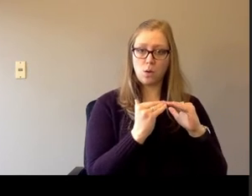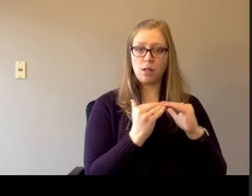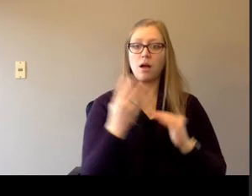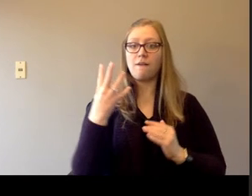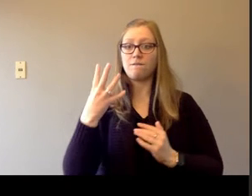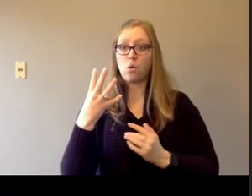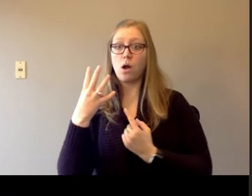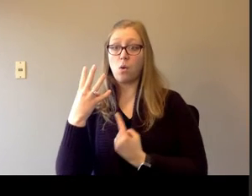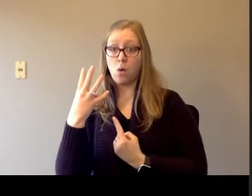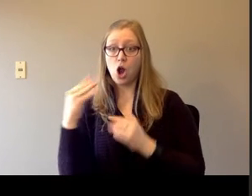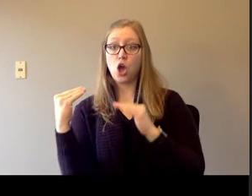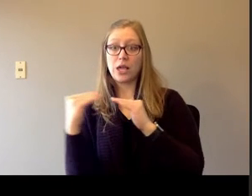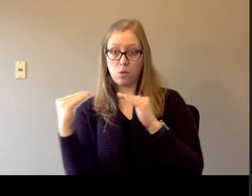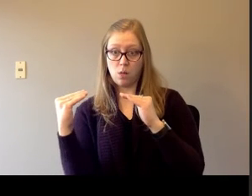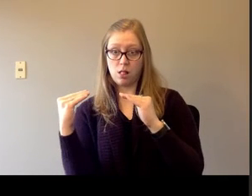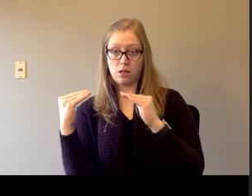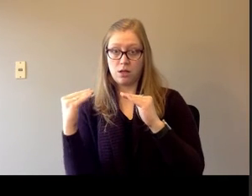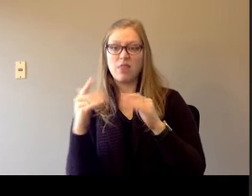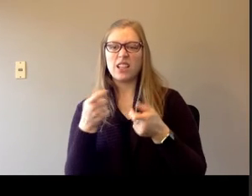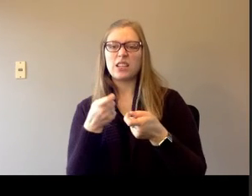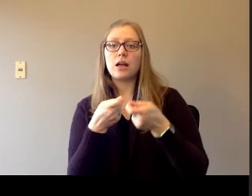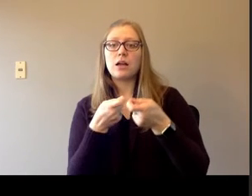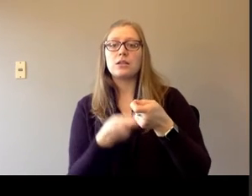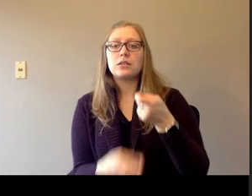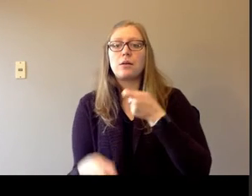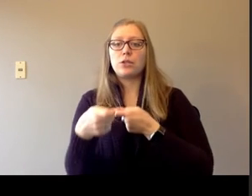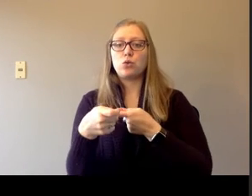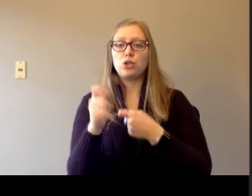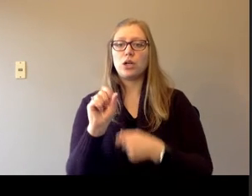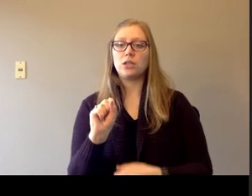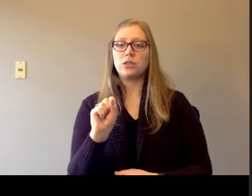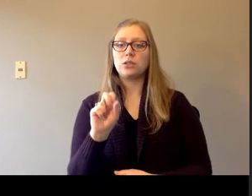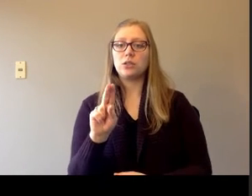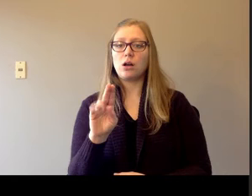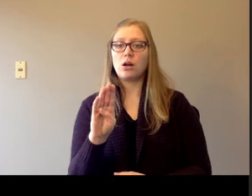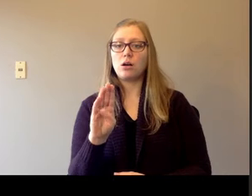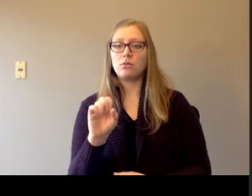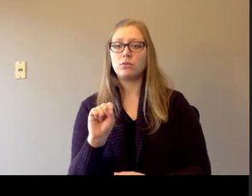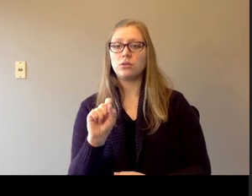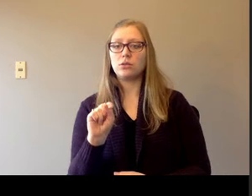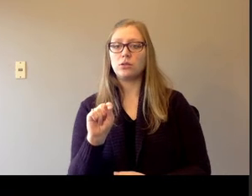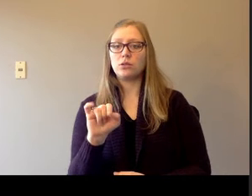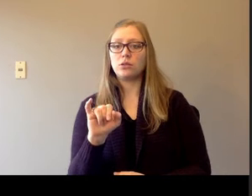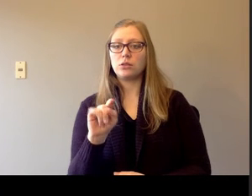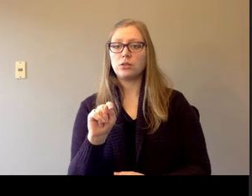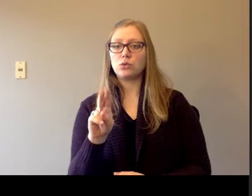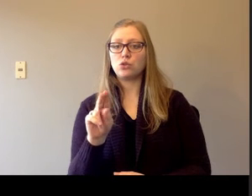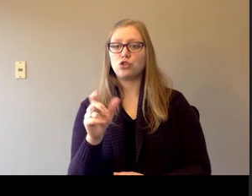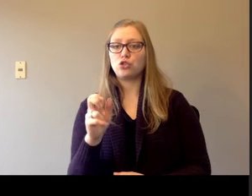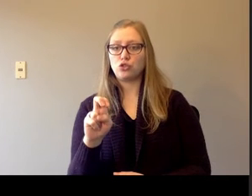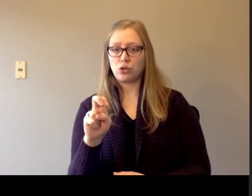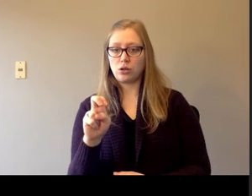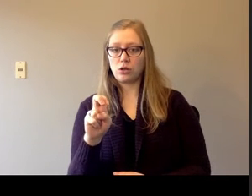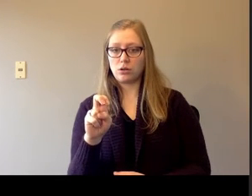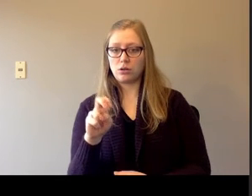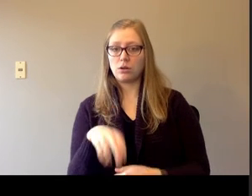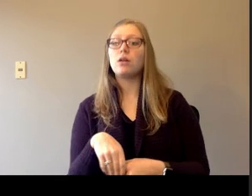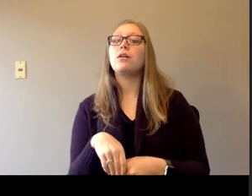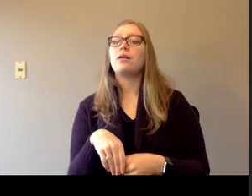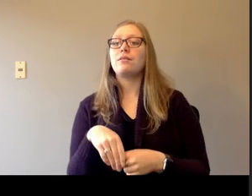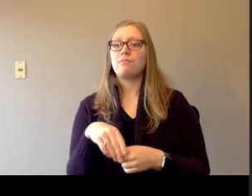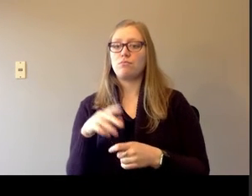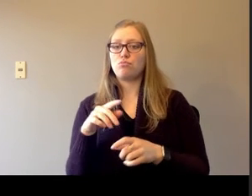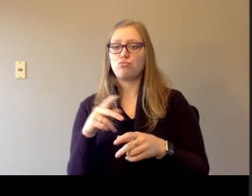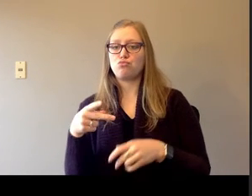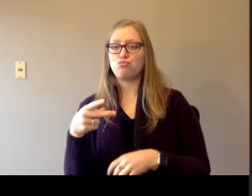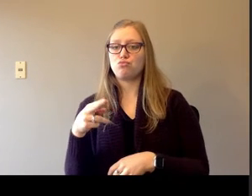equality. And so now I have exactly what I want. I can take the measure of angle 1 plus the measure of angle